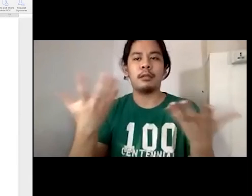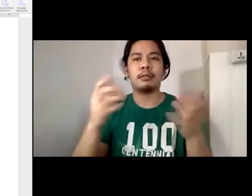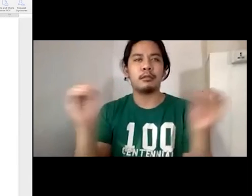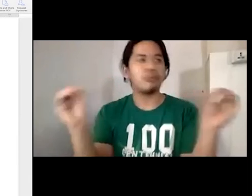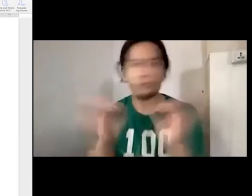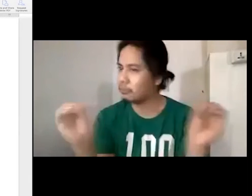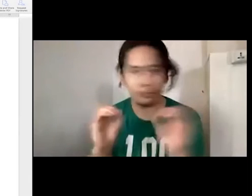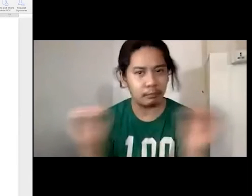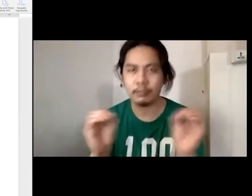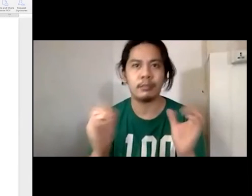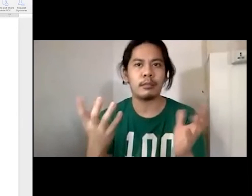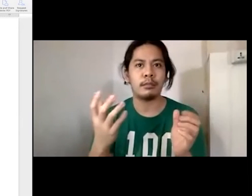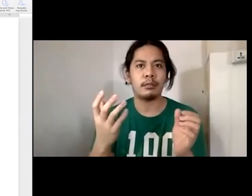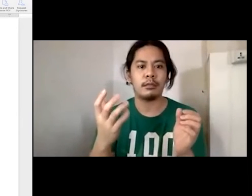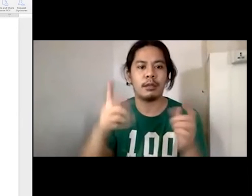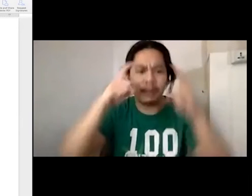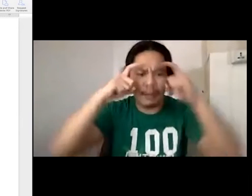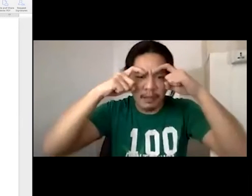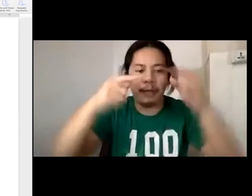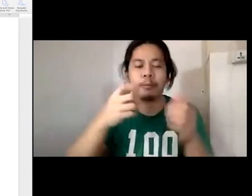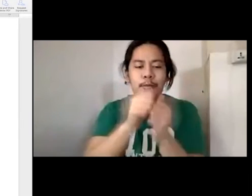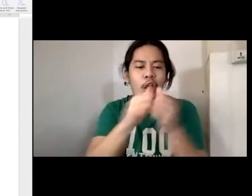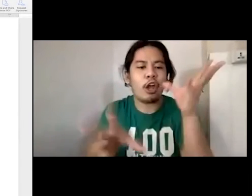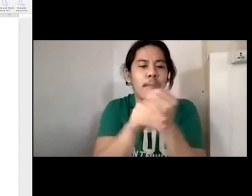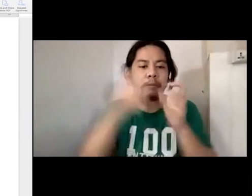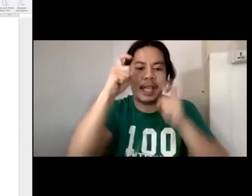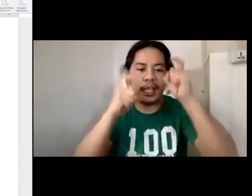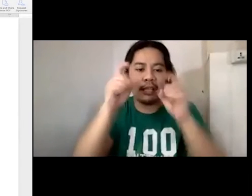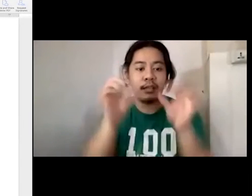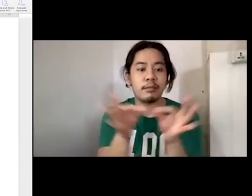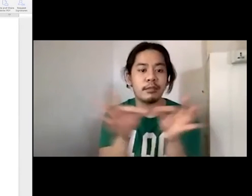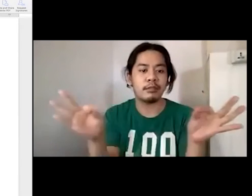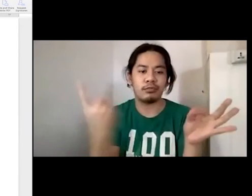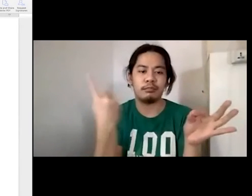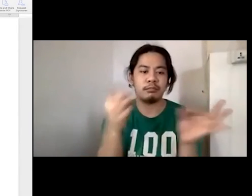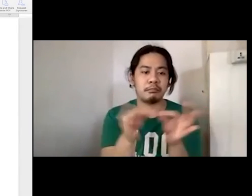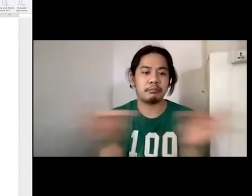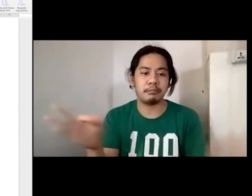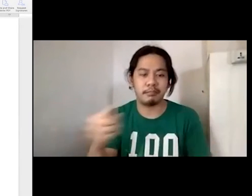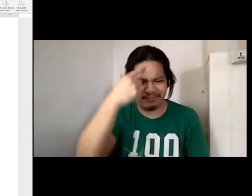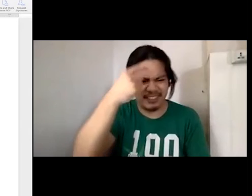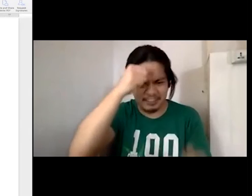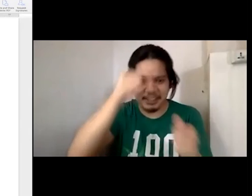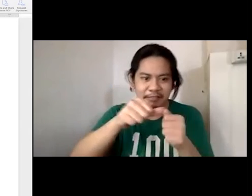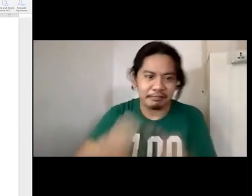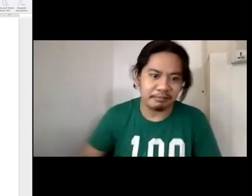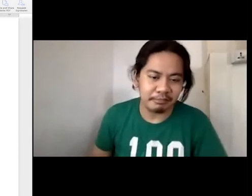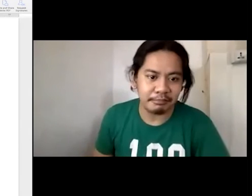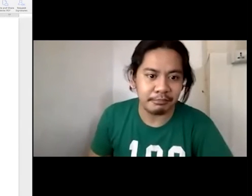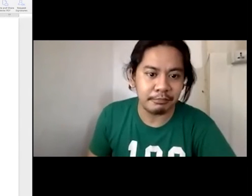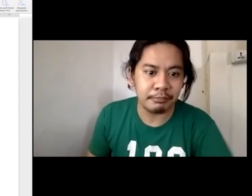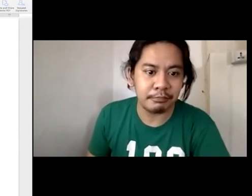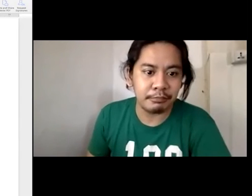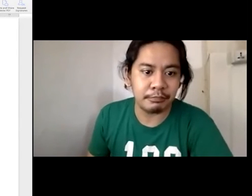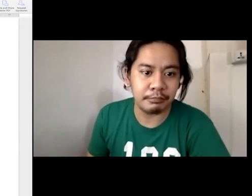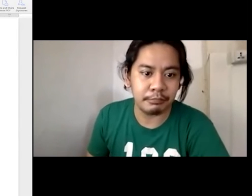a sentence, it'll depend on how you use that sign if we're going to add